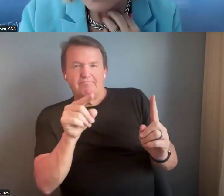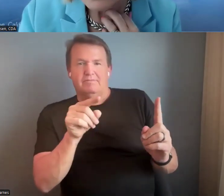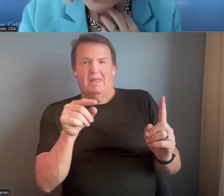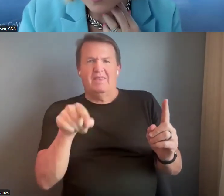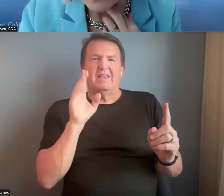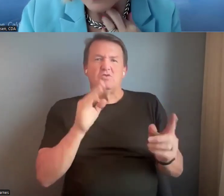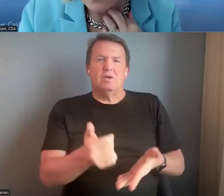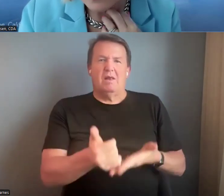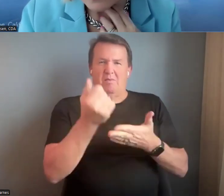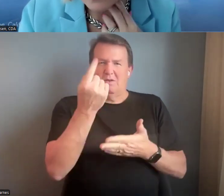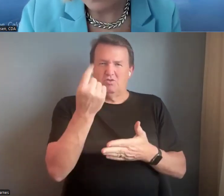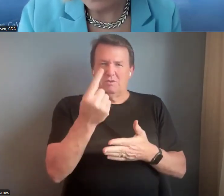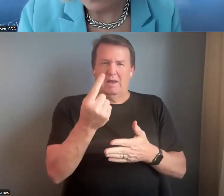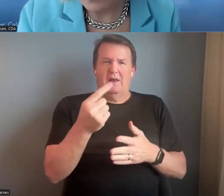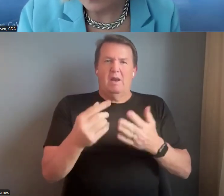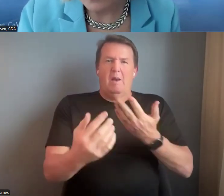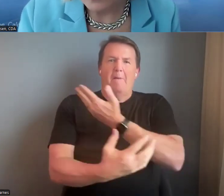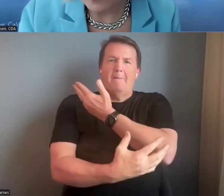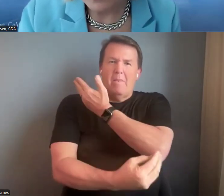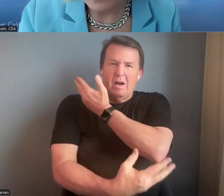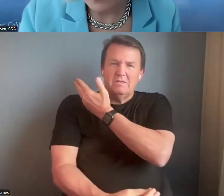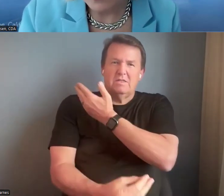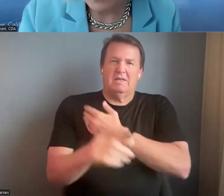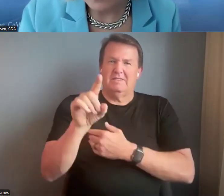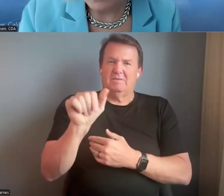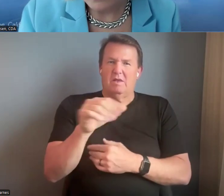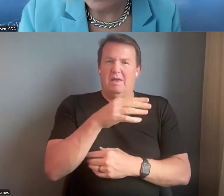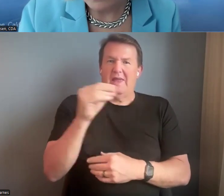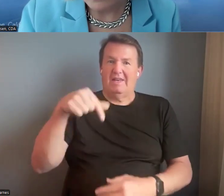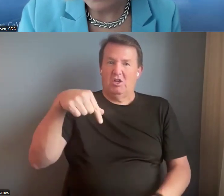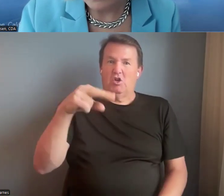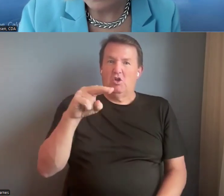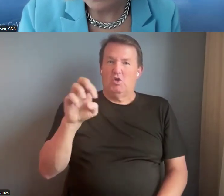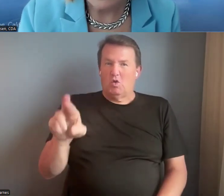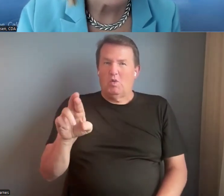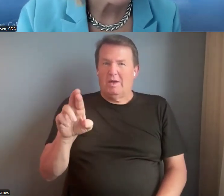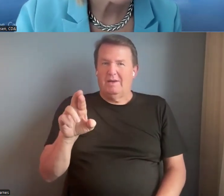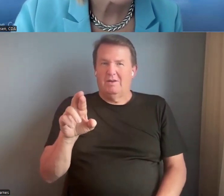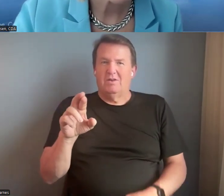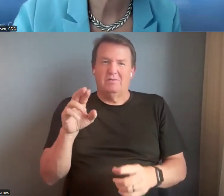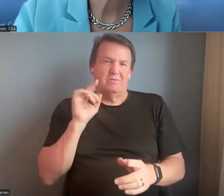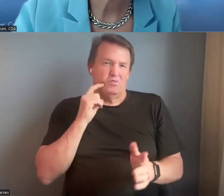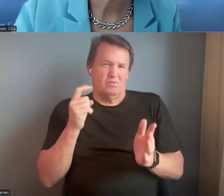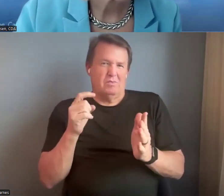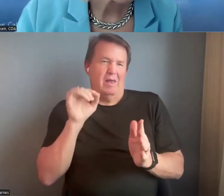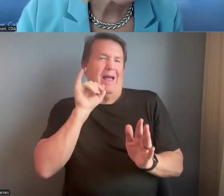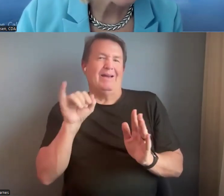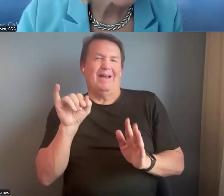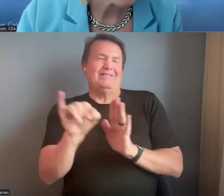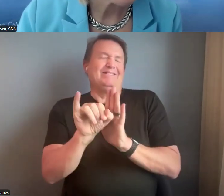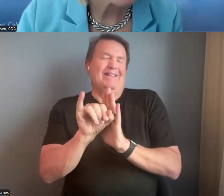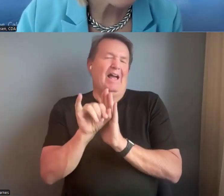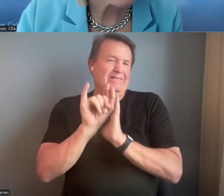poverty, disability, and queer identity. So I look forward to just being here, going over policy